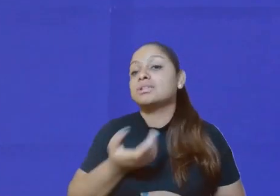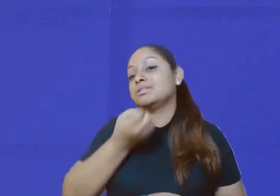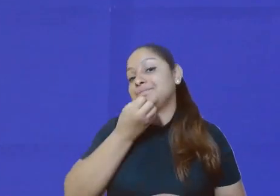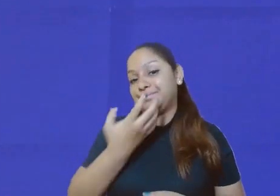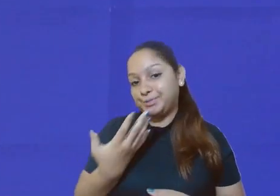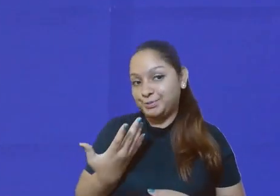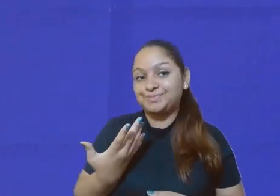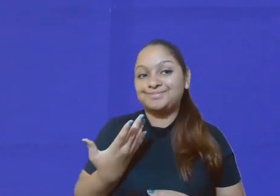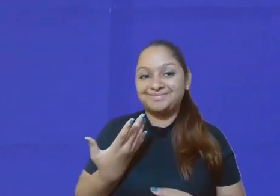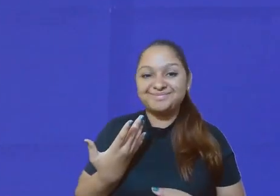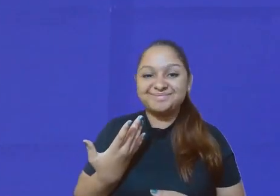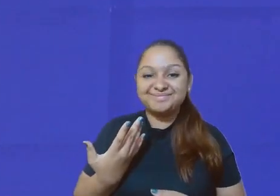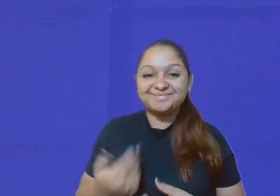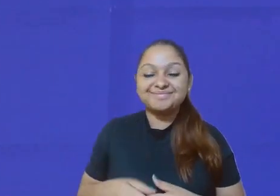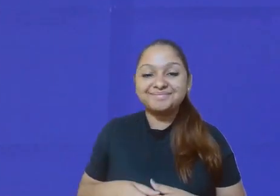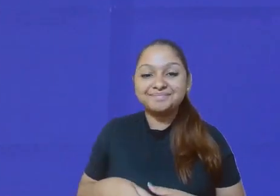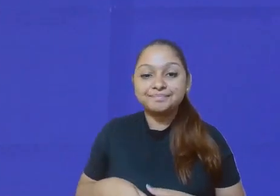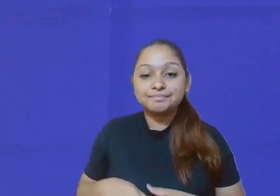corporate venture is amazing.